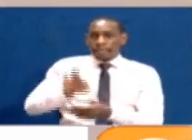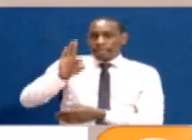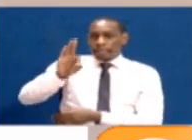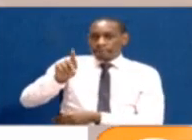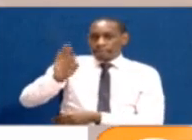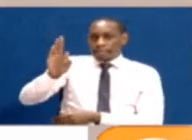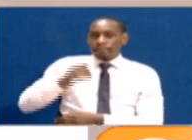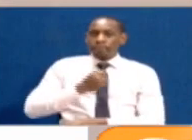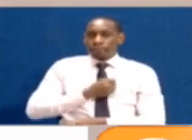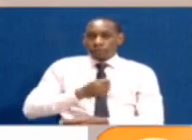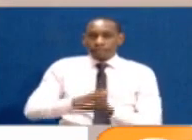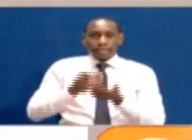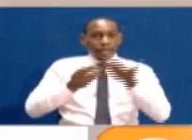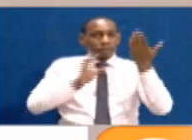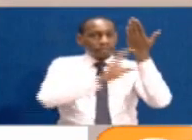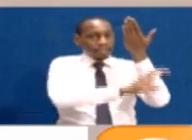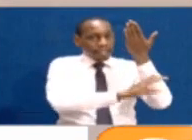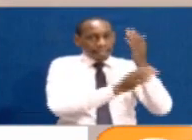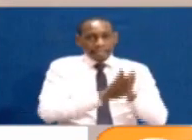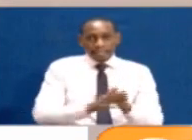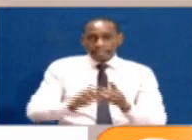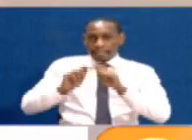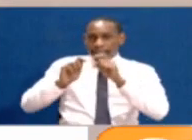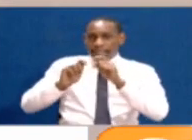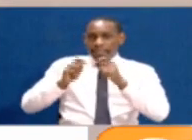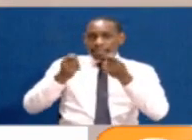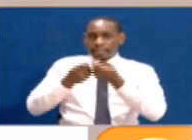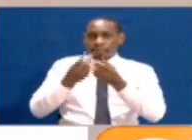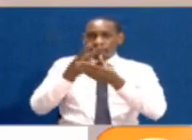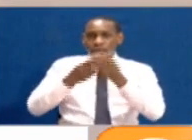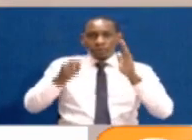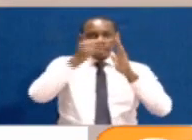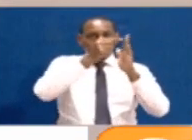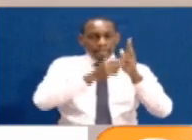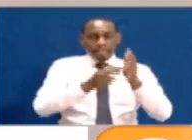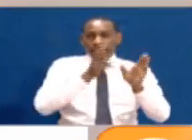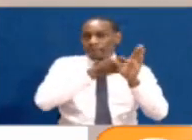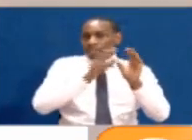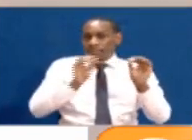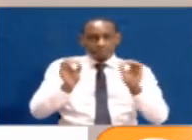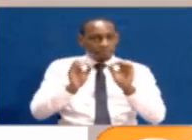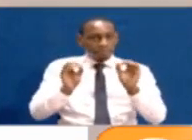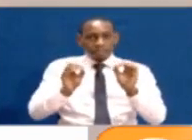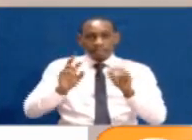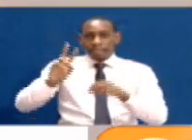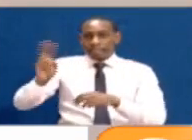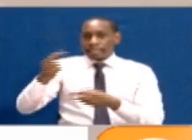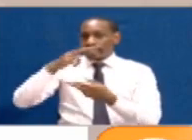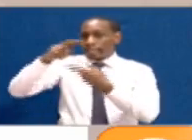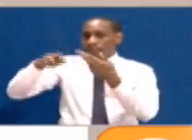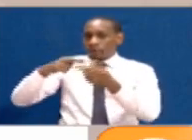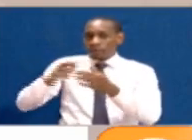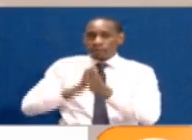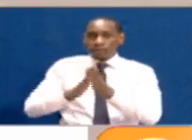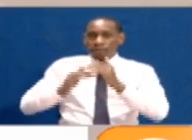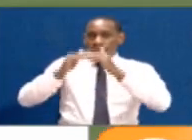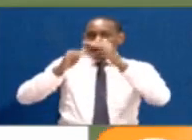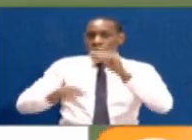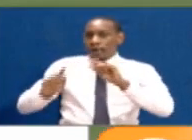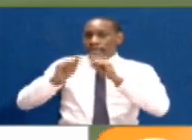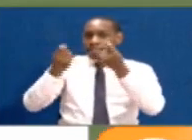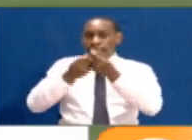FKF Cup, I beg your pardon, across the country. Now, with teams from both leagues given a bye into the second round, the lower tier